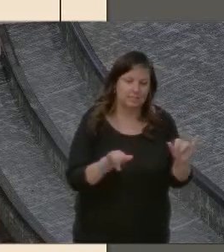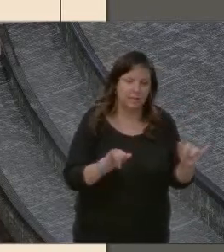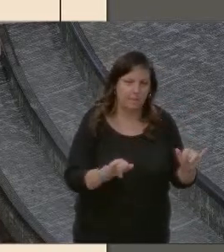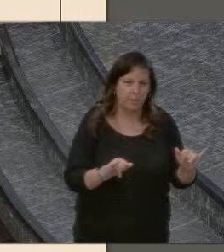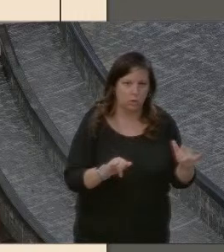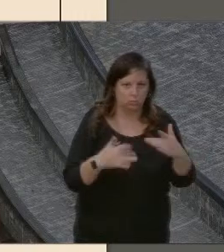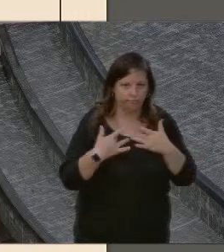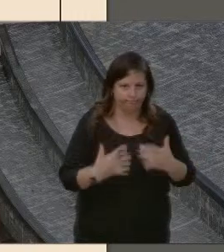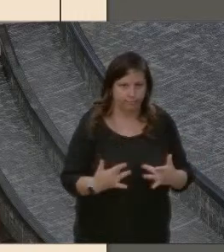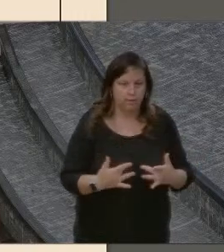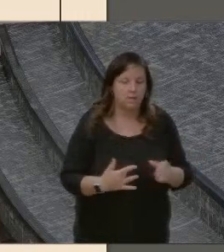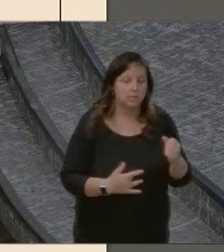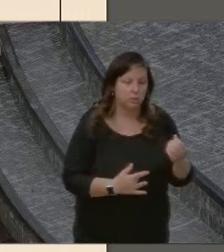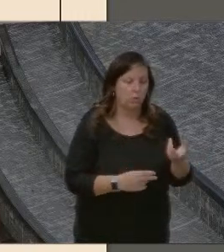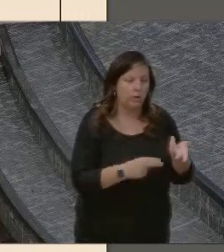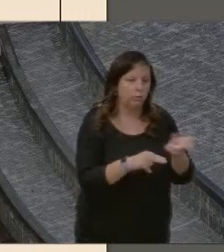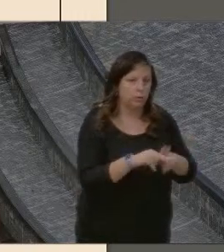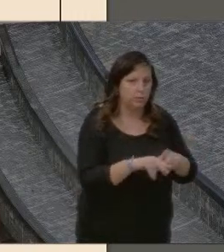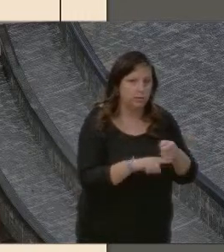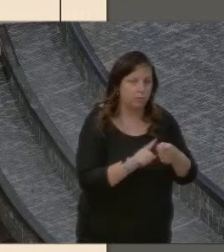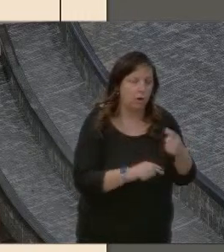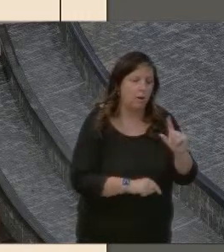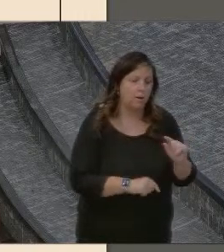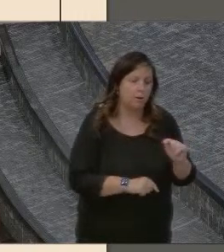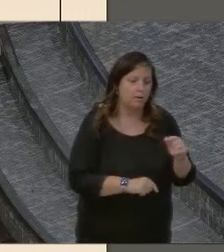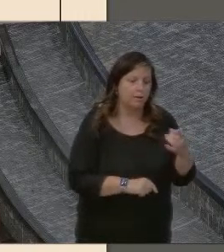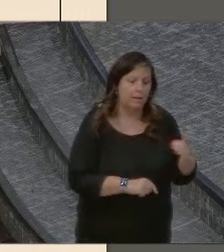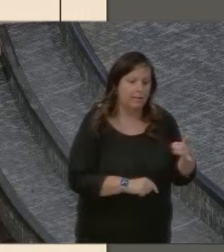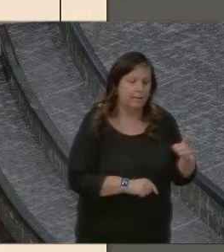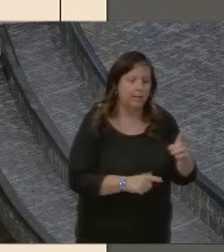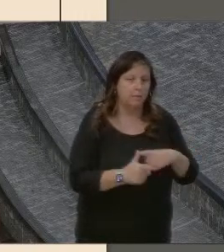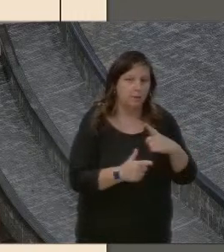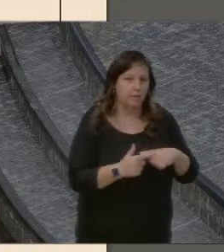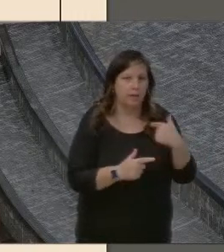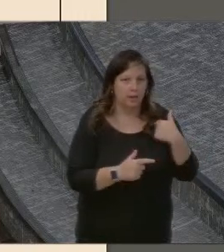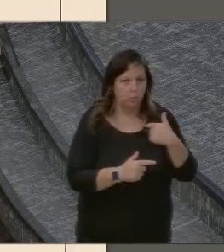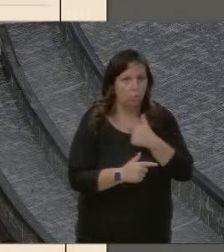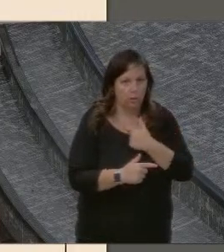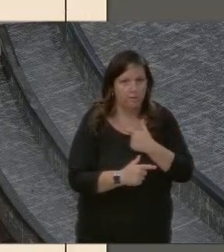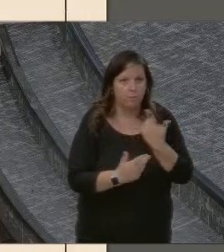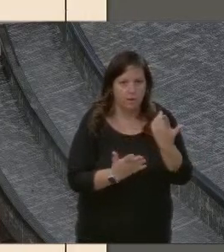since then, we've been moving in the right direction.